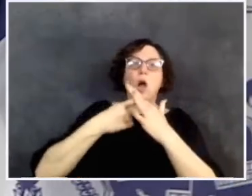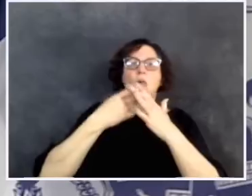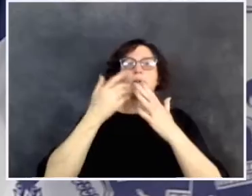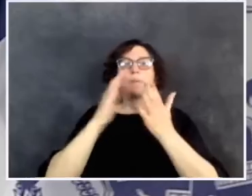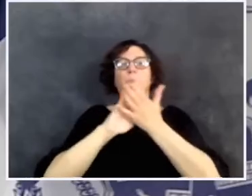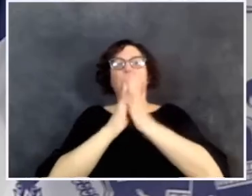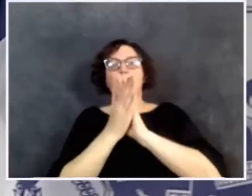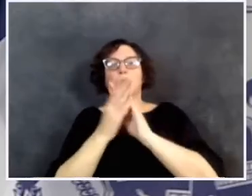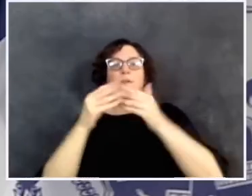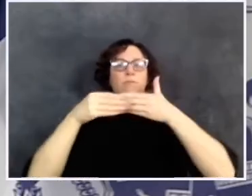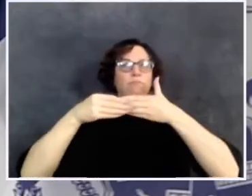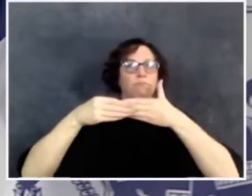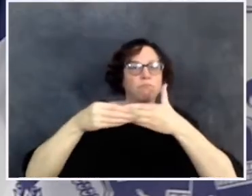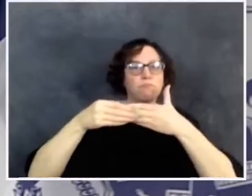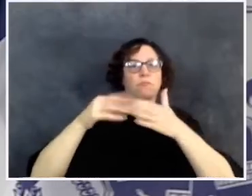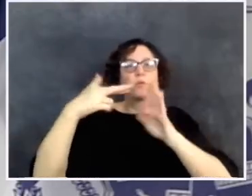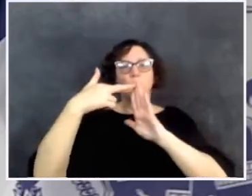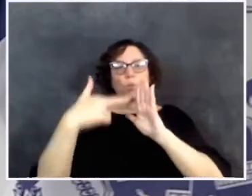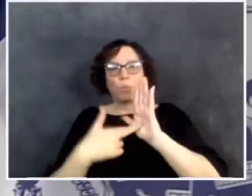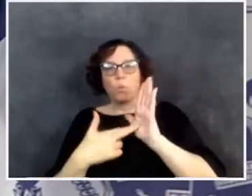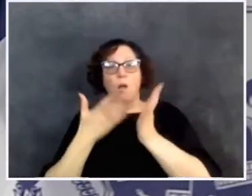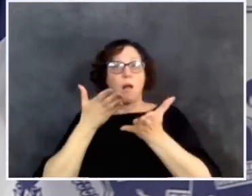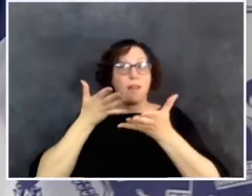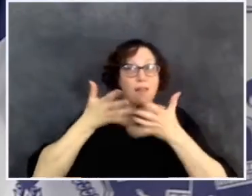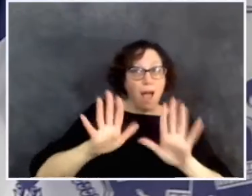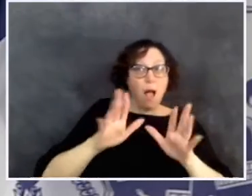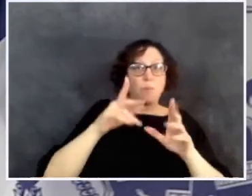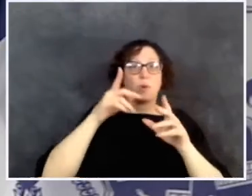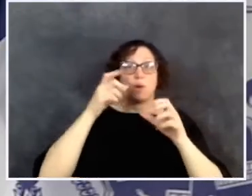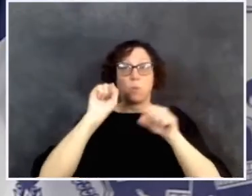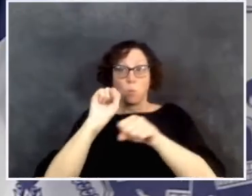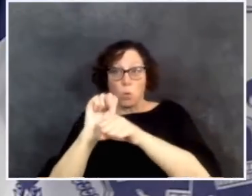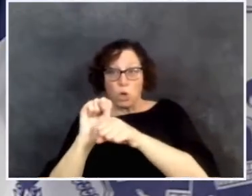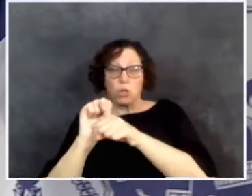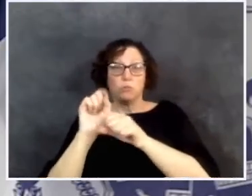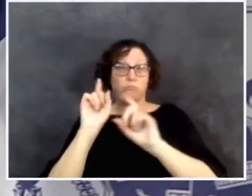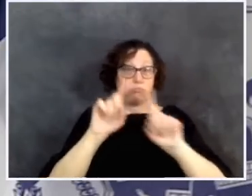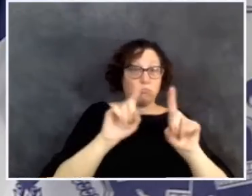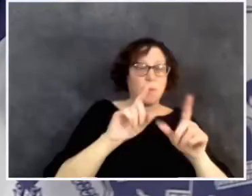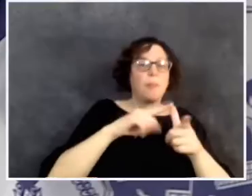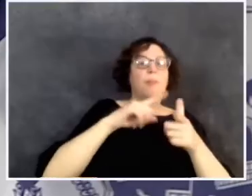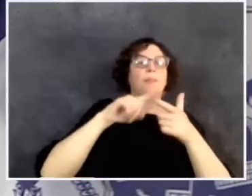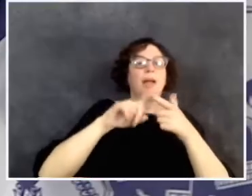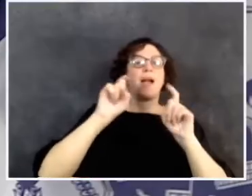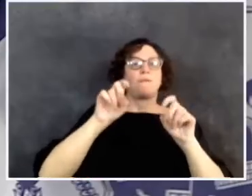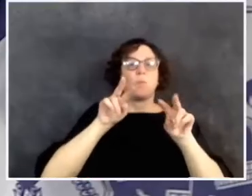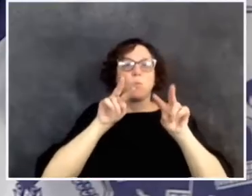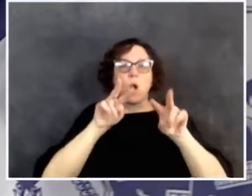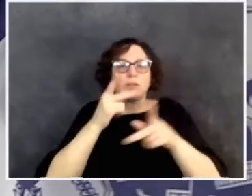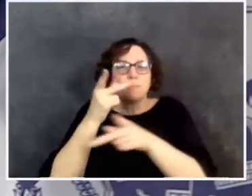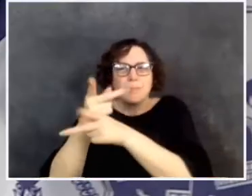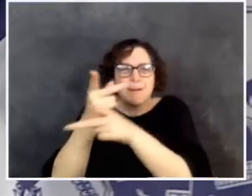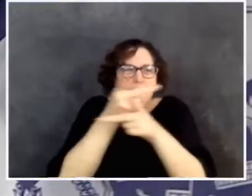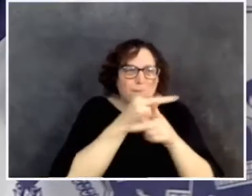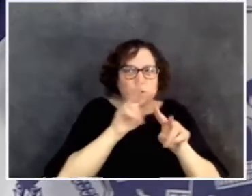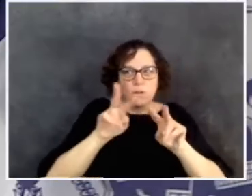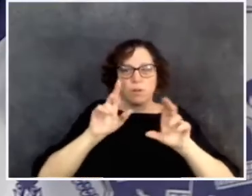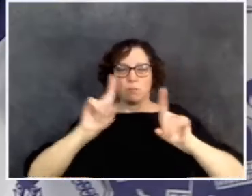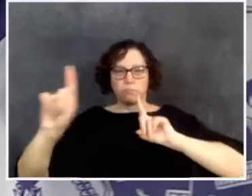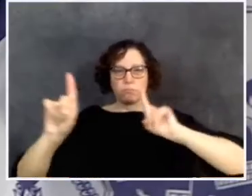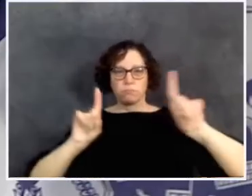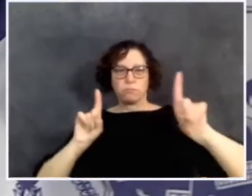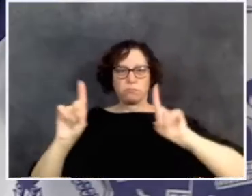prove that there's another way for people to get around that actually works, the people we need the most. If they can't get to where we need